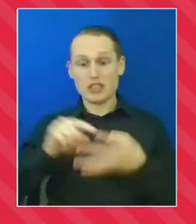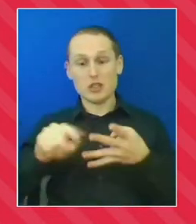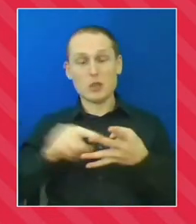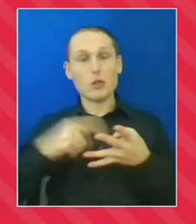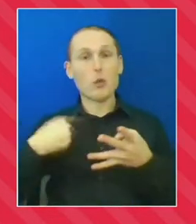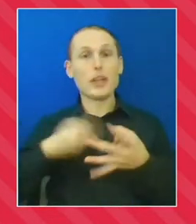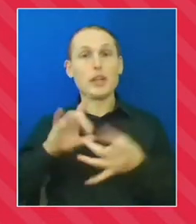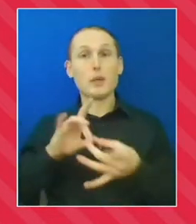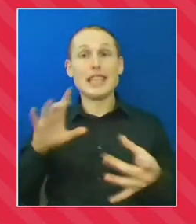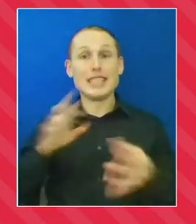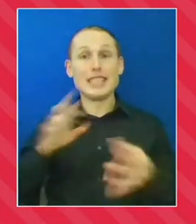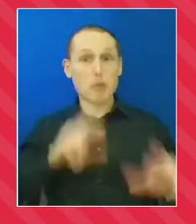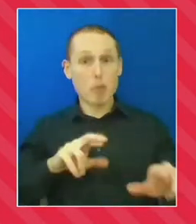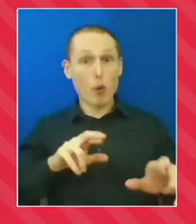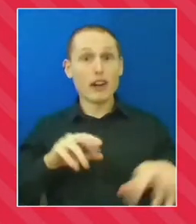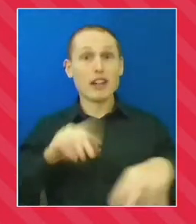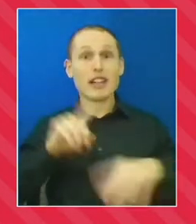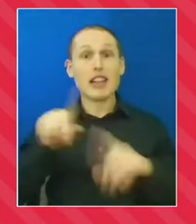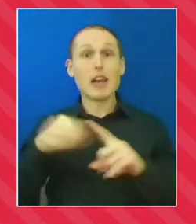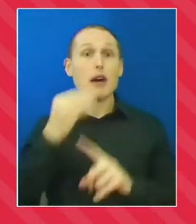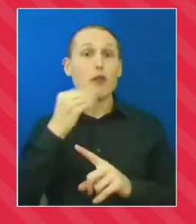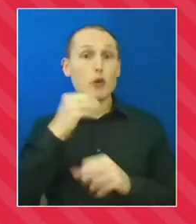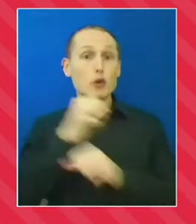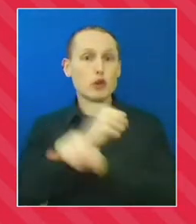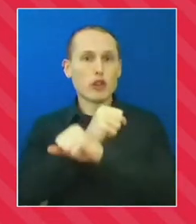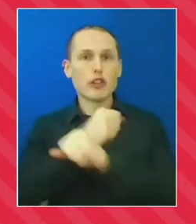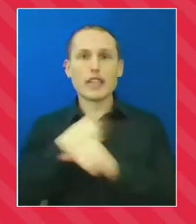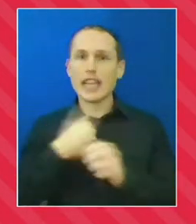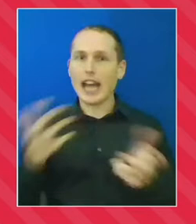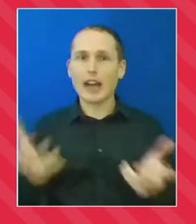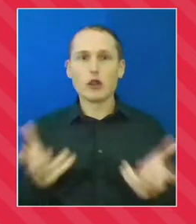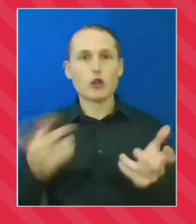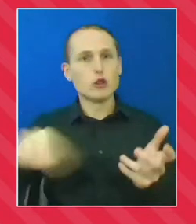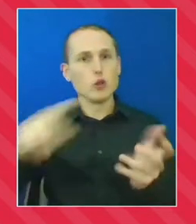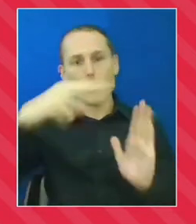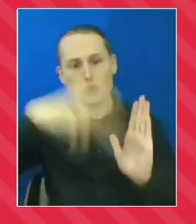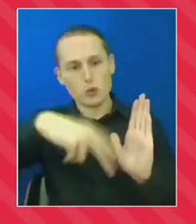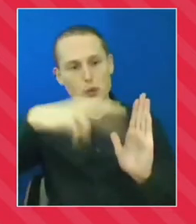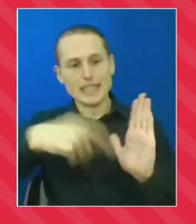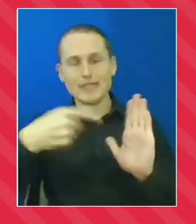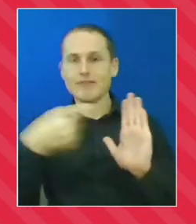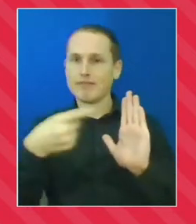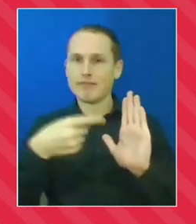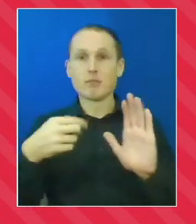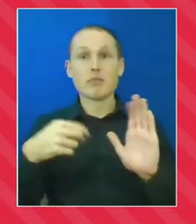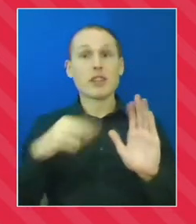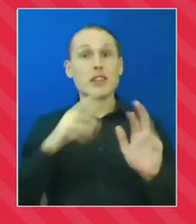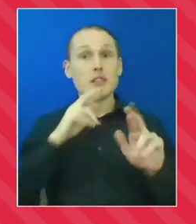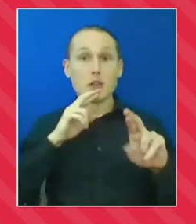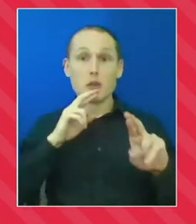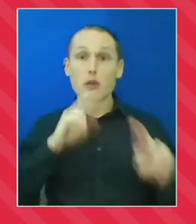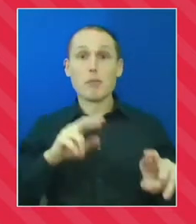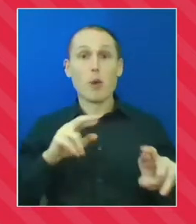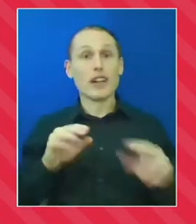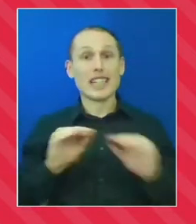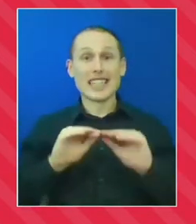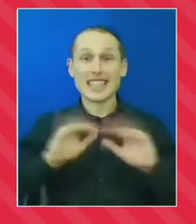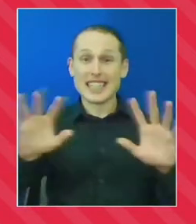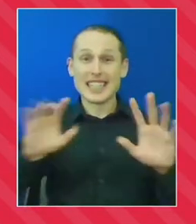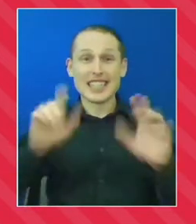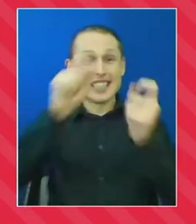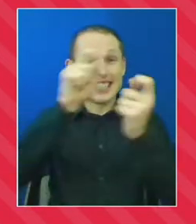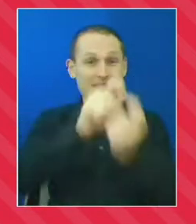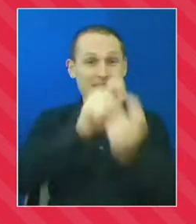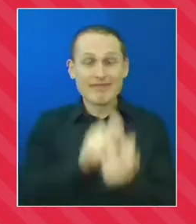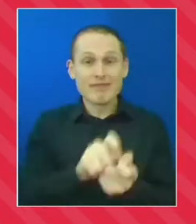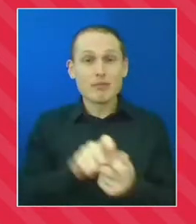I encourage you to read it if you haven't already. What that report tries to do is clearly define USDA's lane, and by doing so,